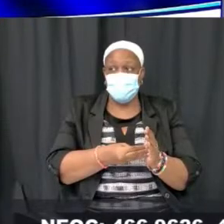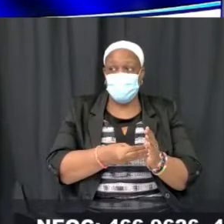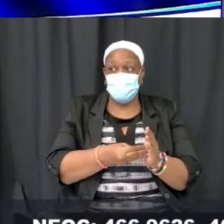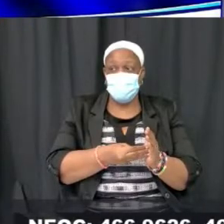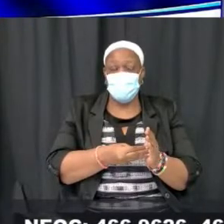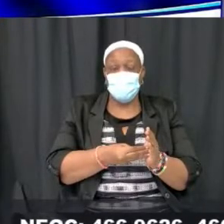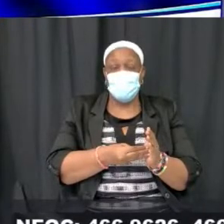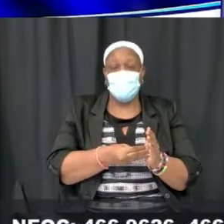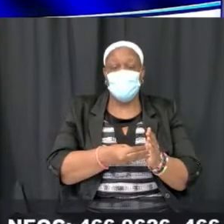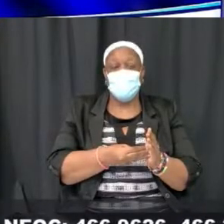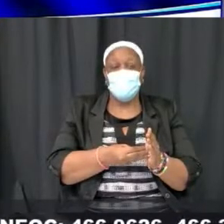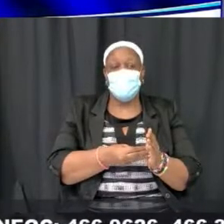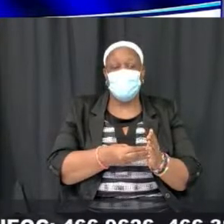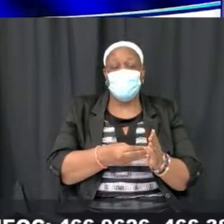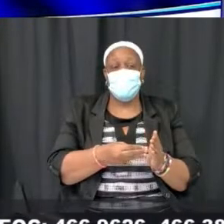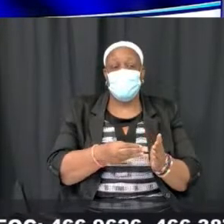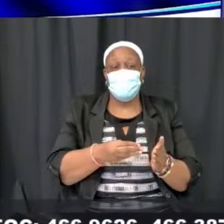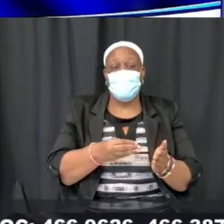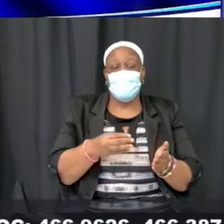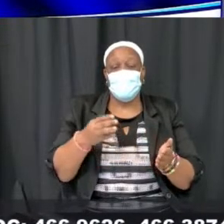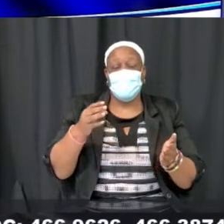effective.